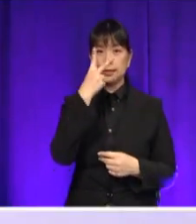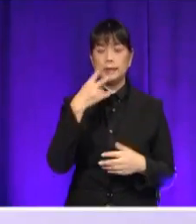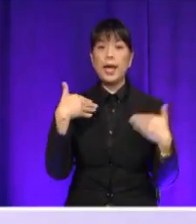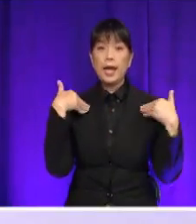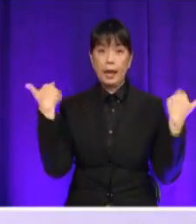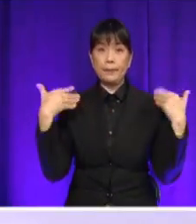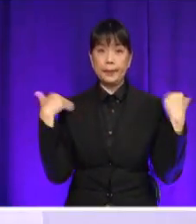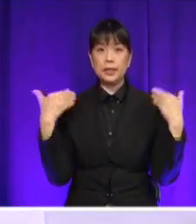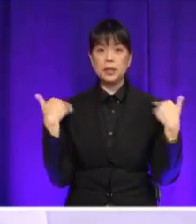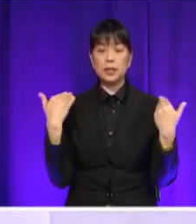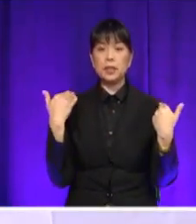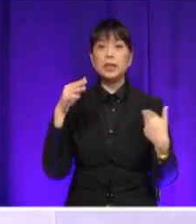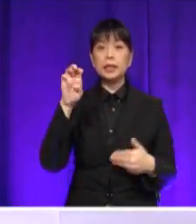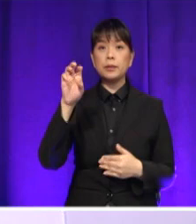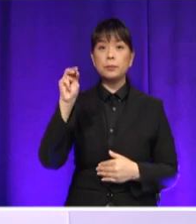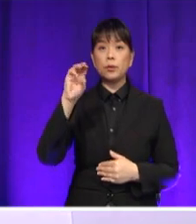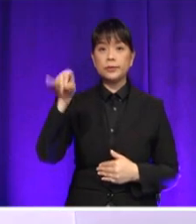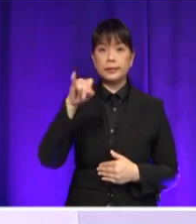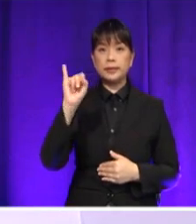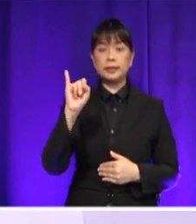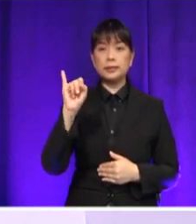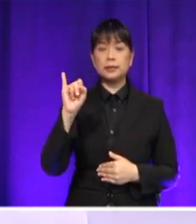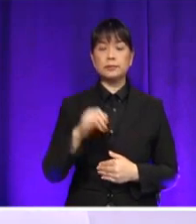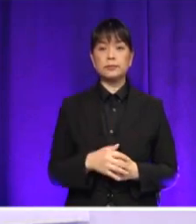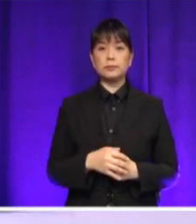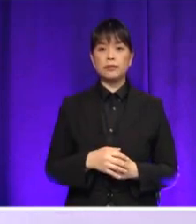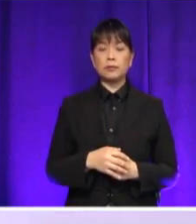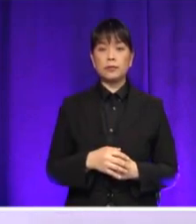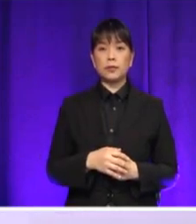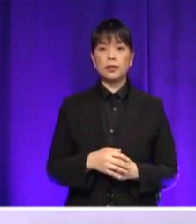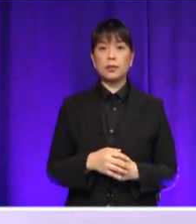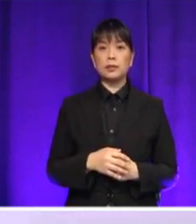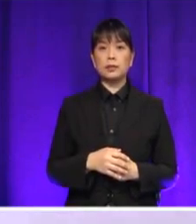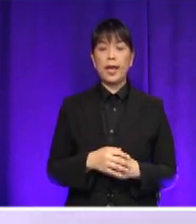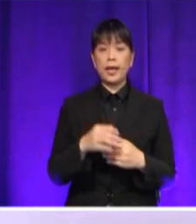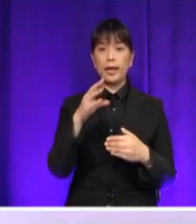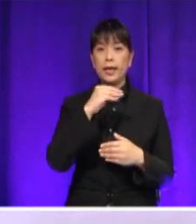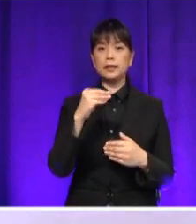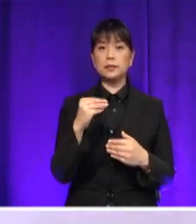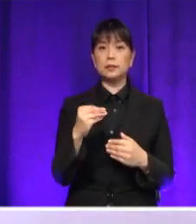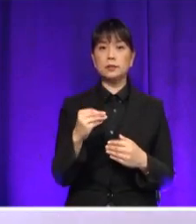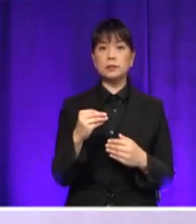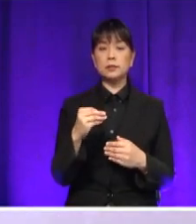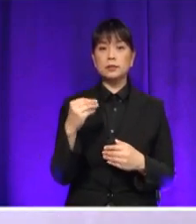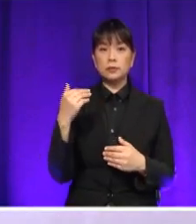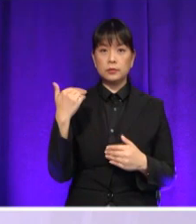Yes. And the rest are quite interesting. I really like this actually. Why,